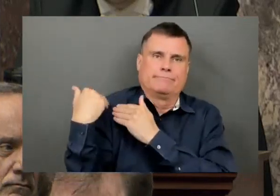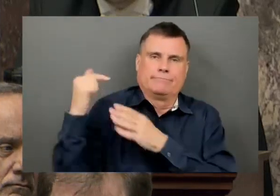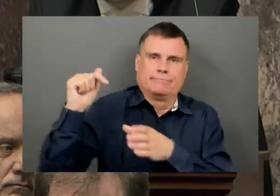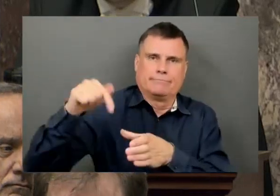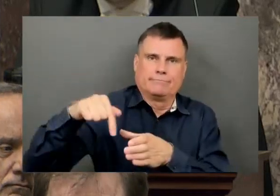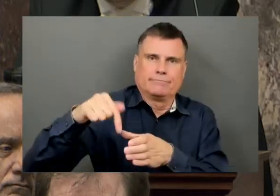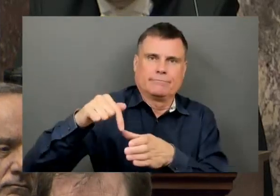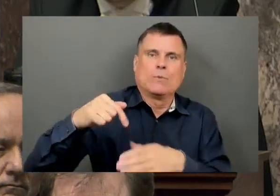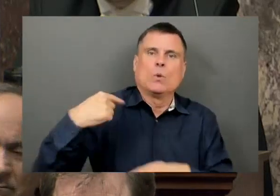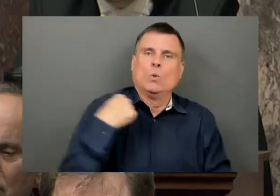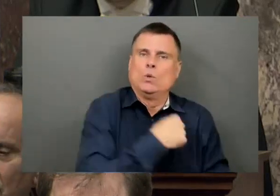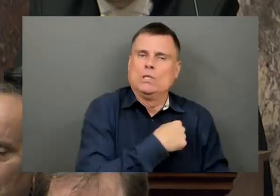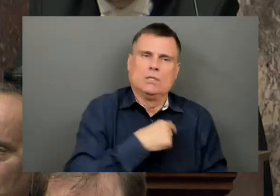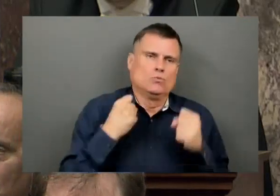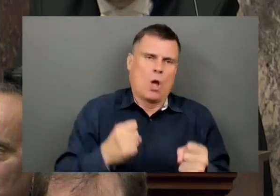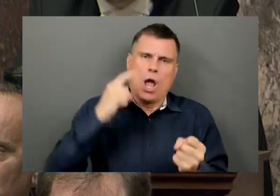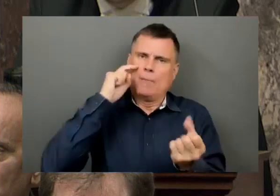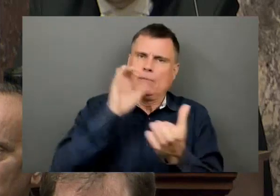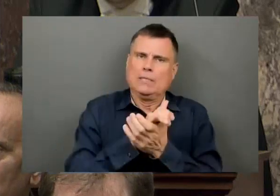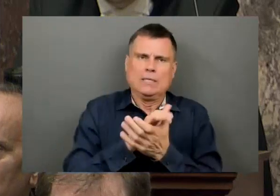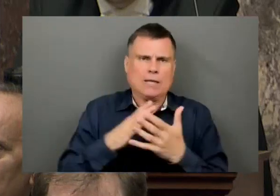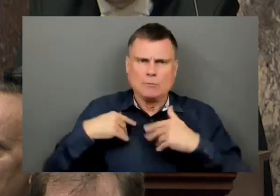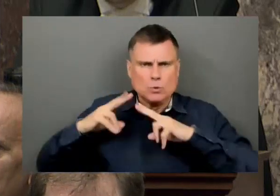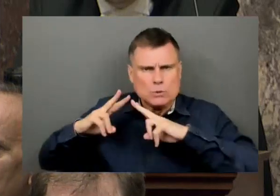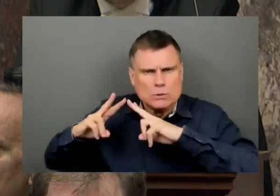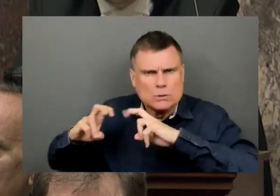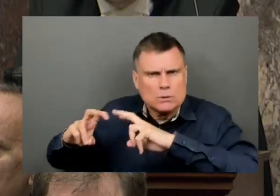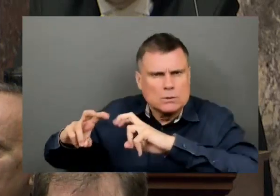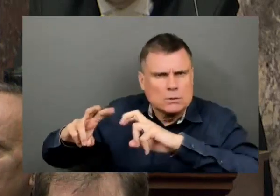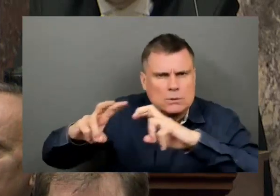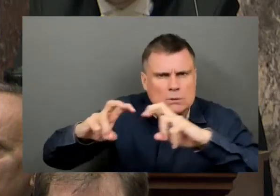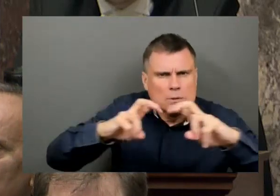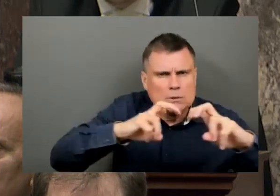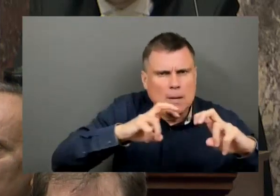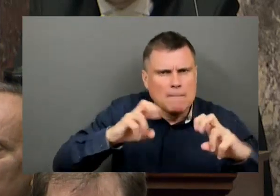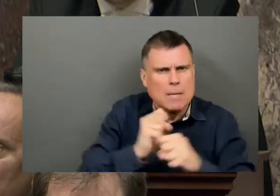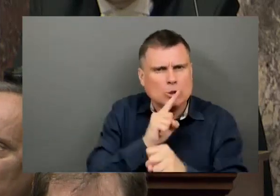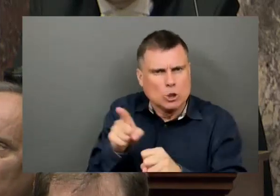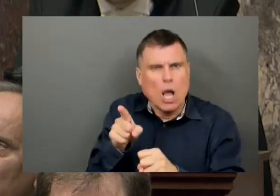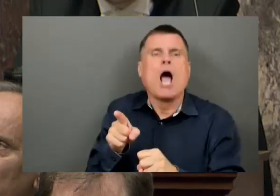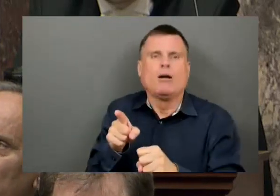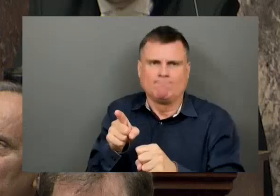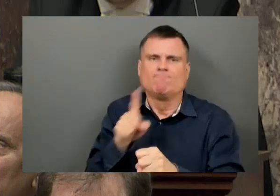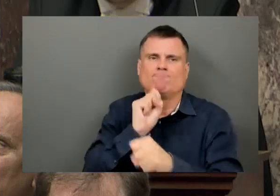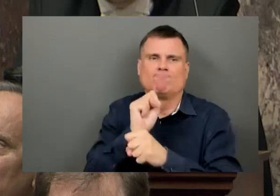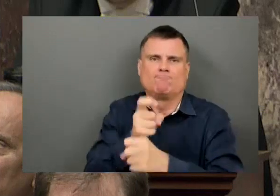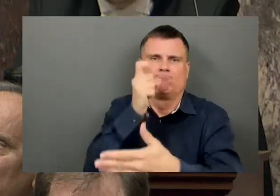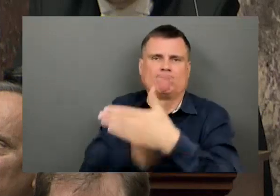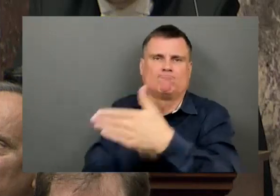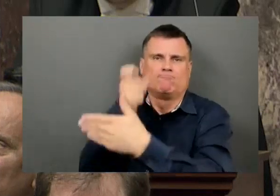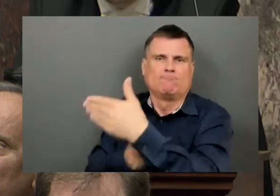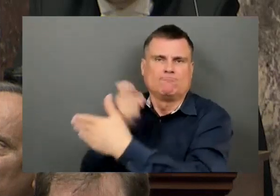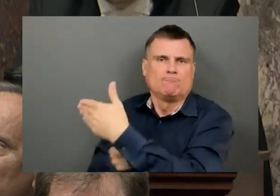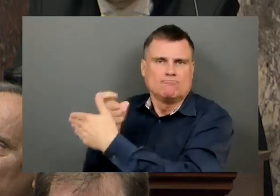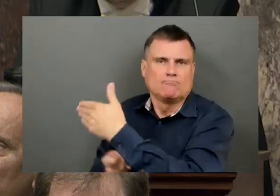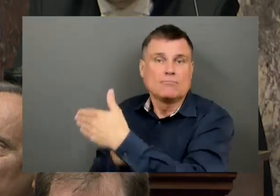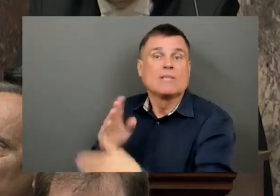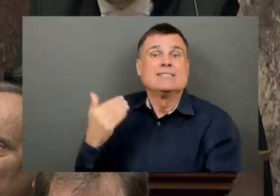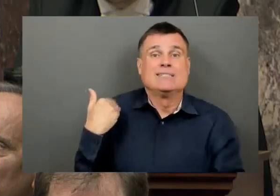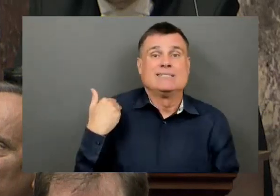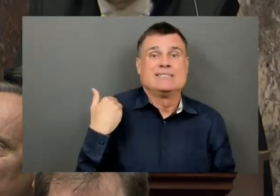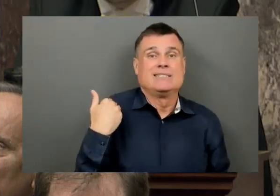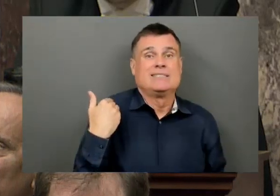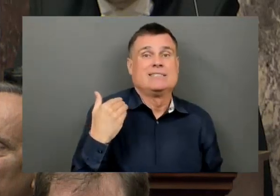Recently, the BC Crown Prosecution Service updated their hate crime policy to specifically make sure that there's a reference to the willful promotion